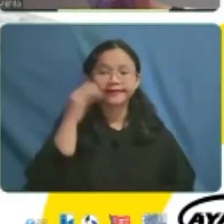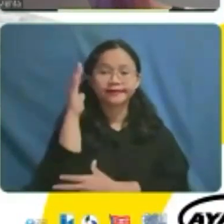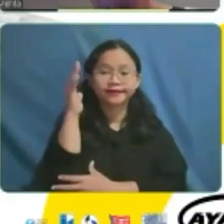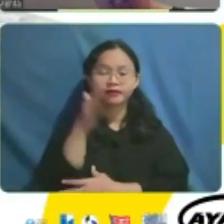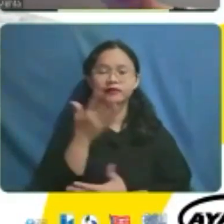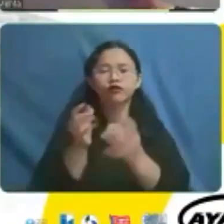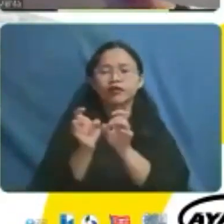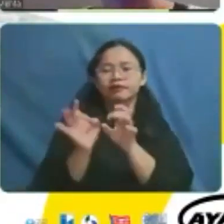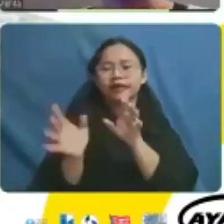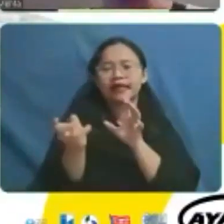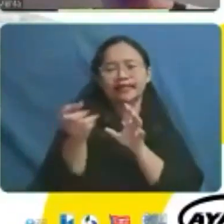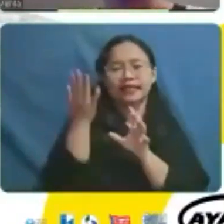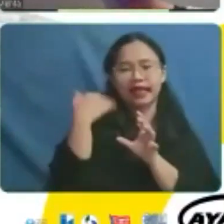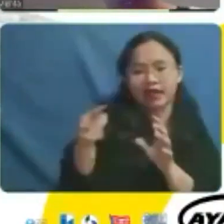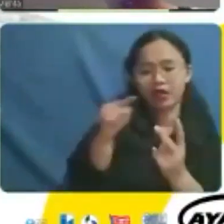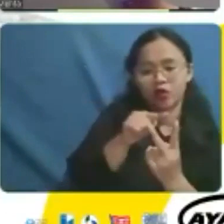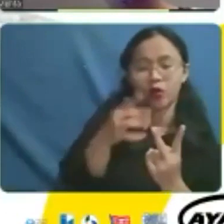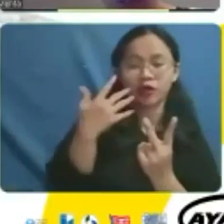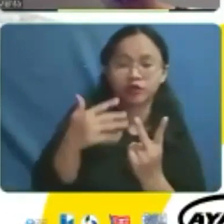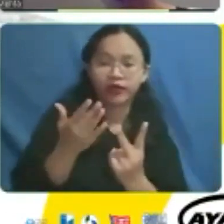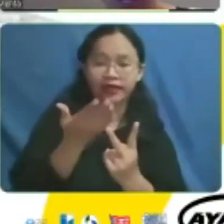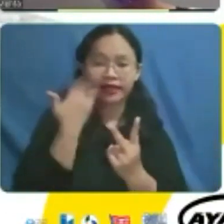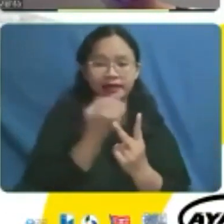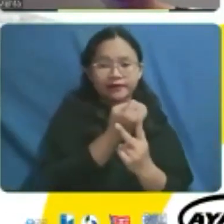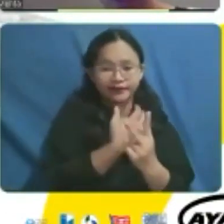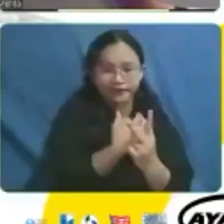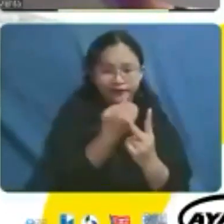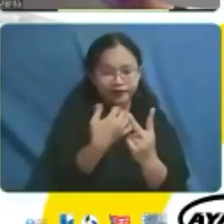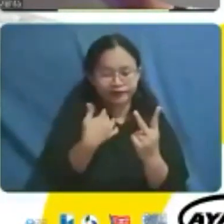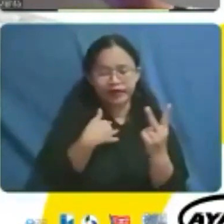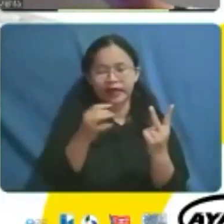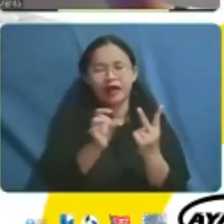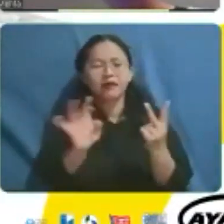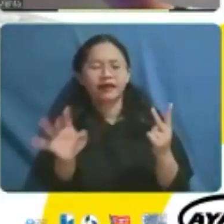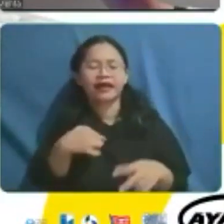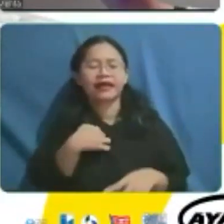pollution into public health implementation. Next slide, please.